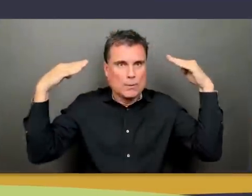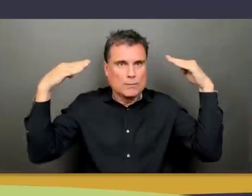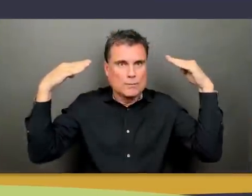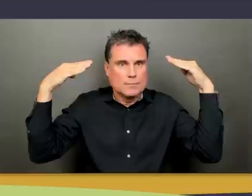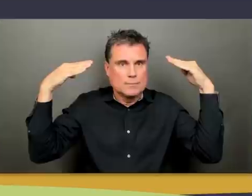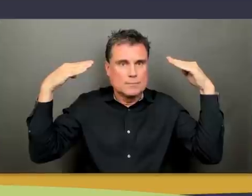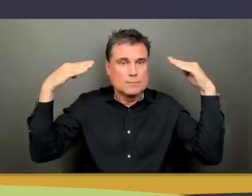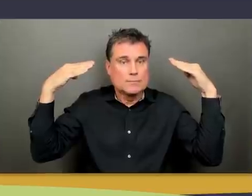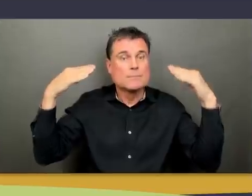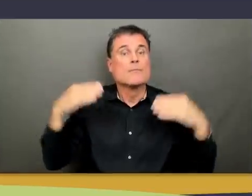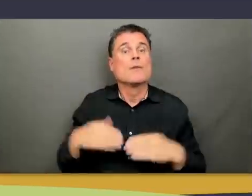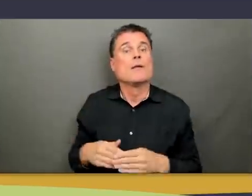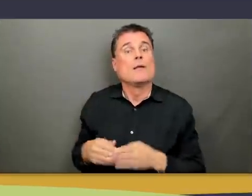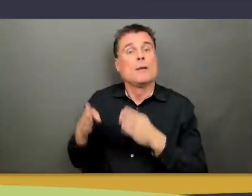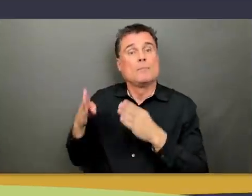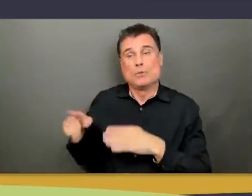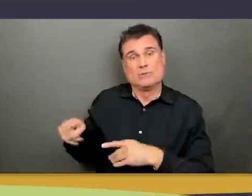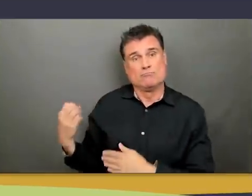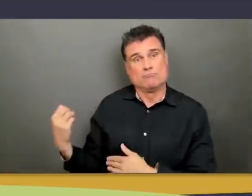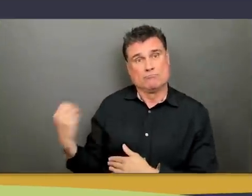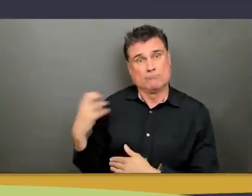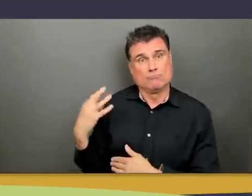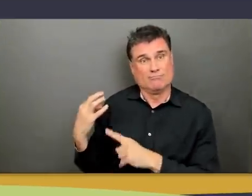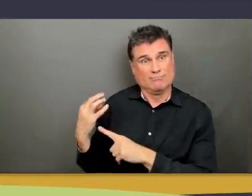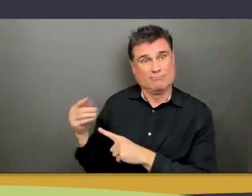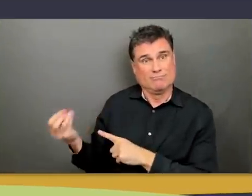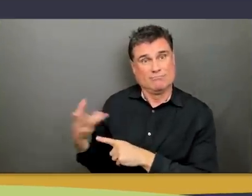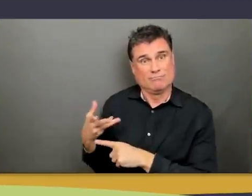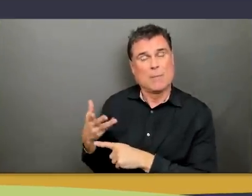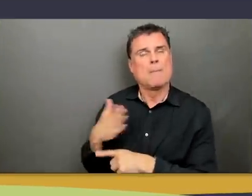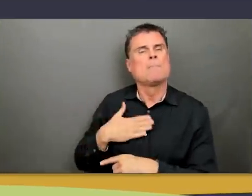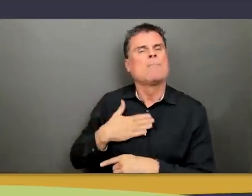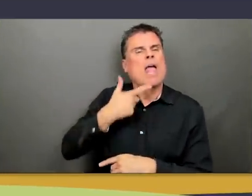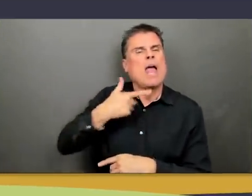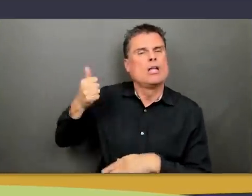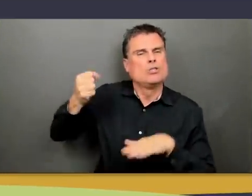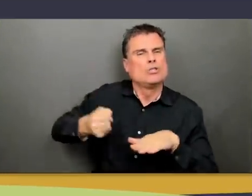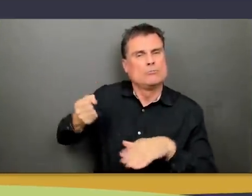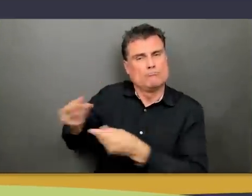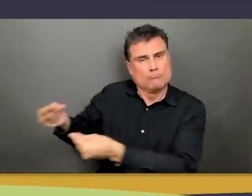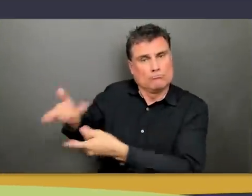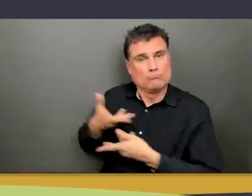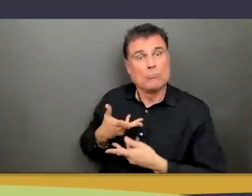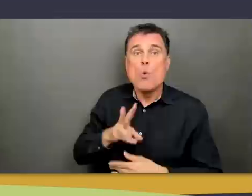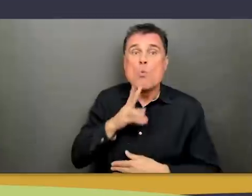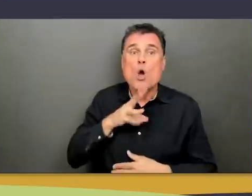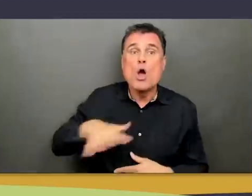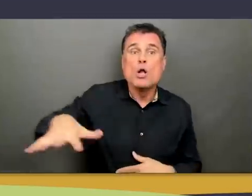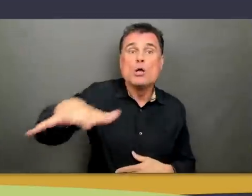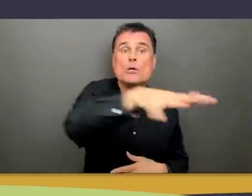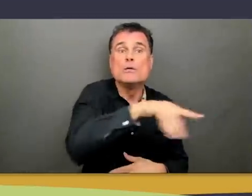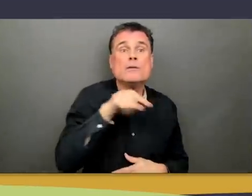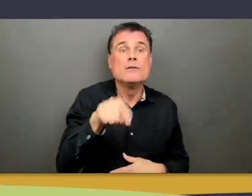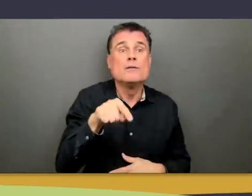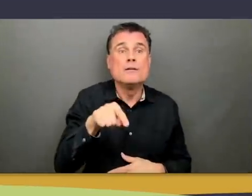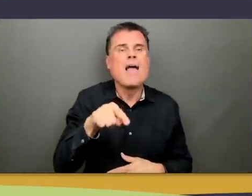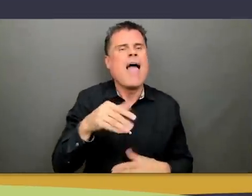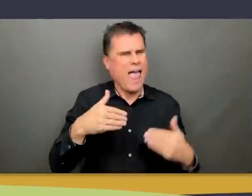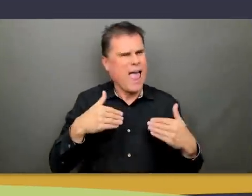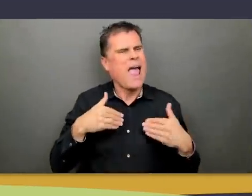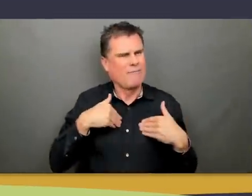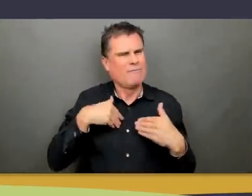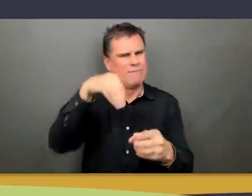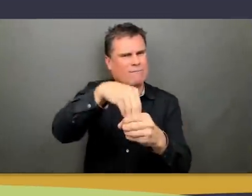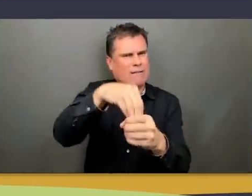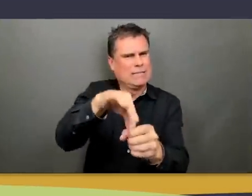or ocean, or even any body of water. And she says, whenever you're feeling down mentally, physically, emotionally, or spiritually, go dip